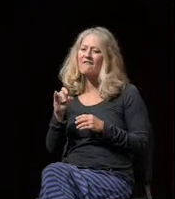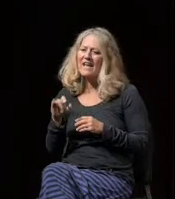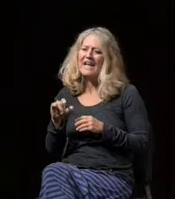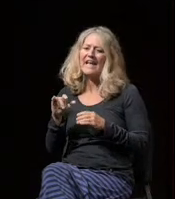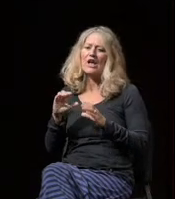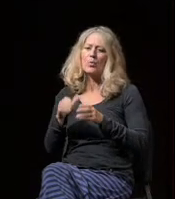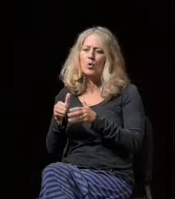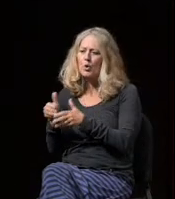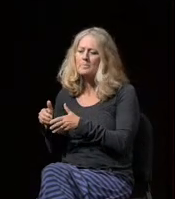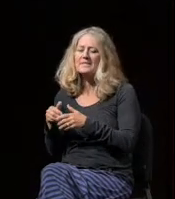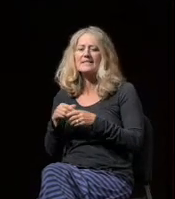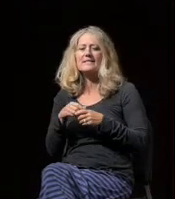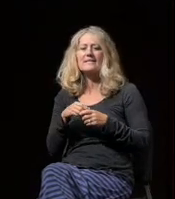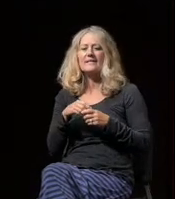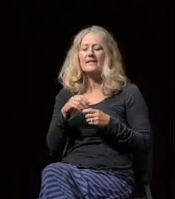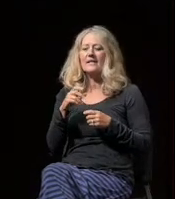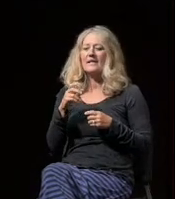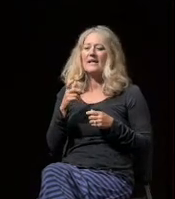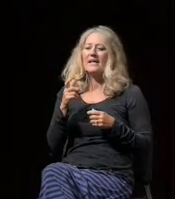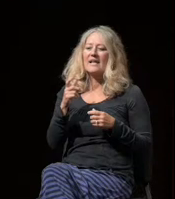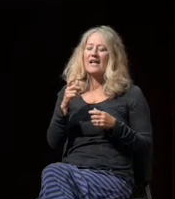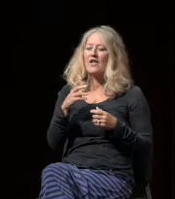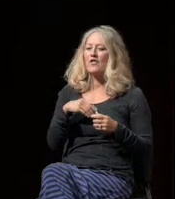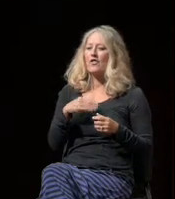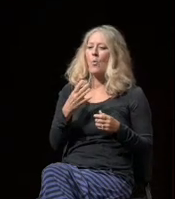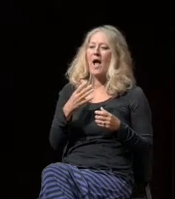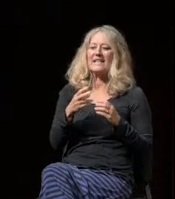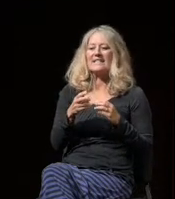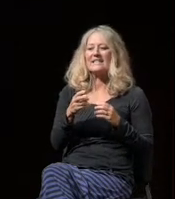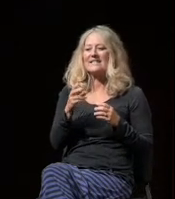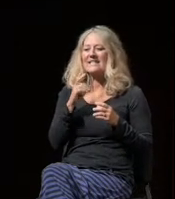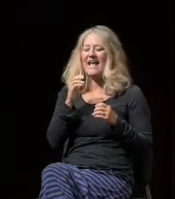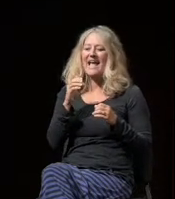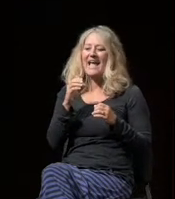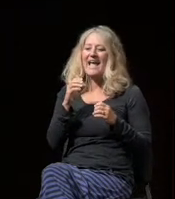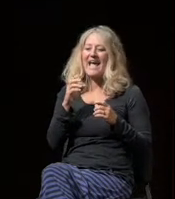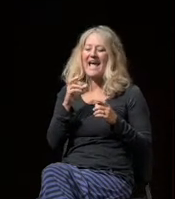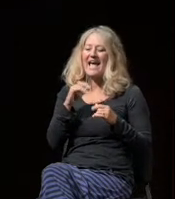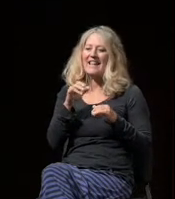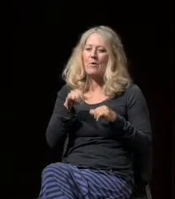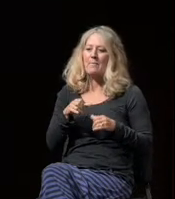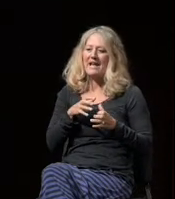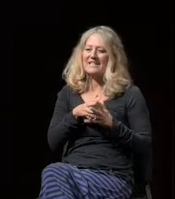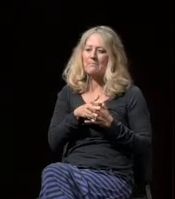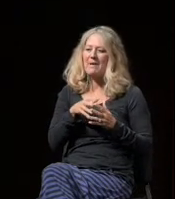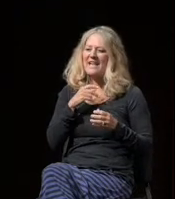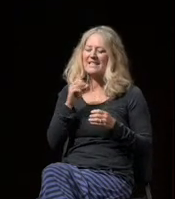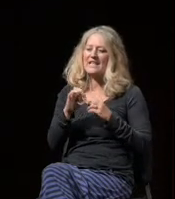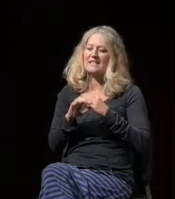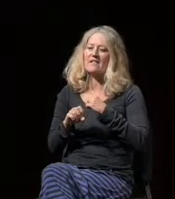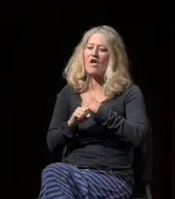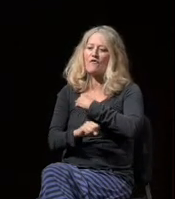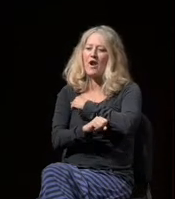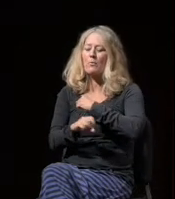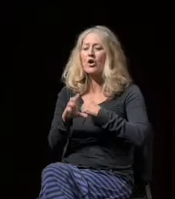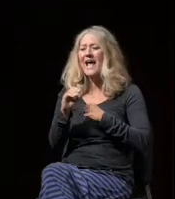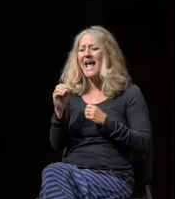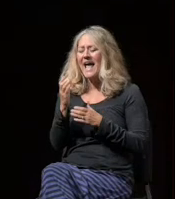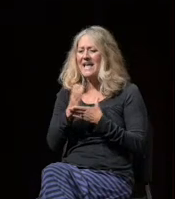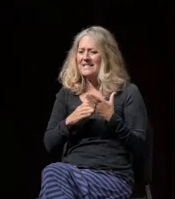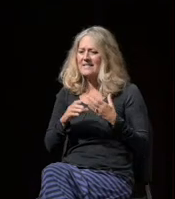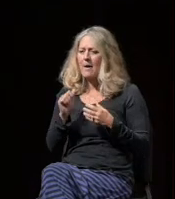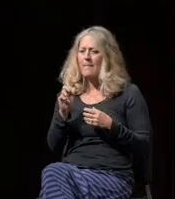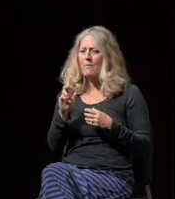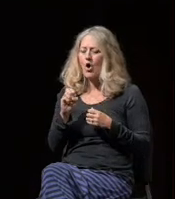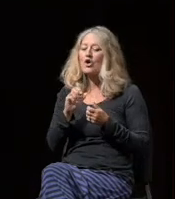you know, but still the centrality of whiteness and normativity of whiteness remains embedded as a framework. Some are actual